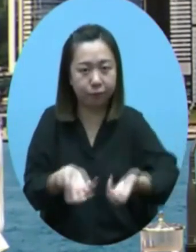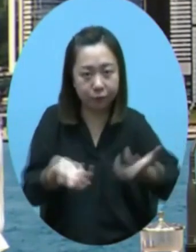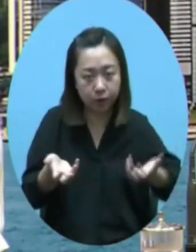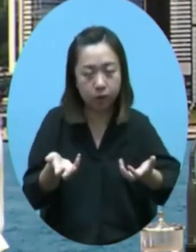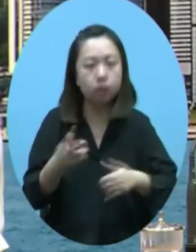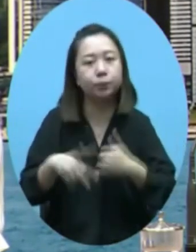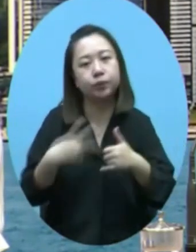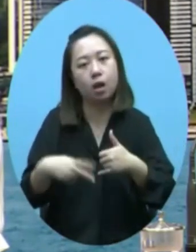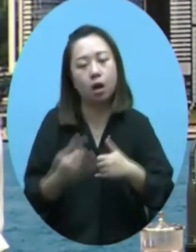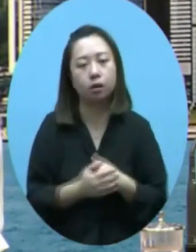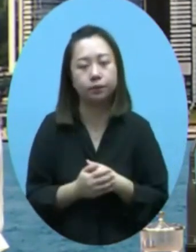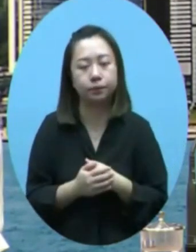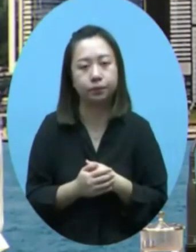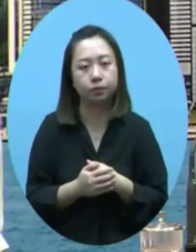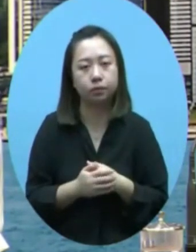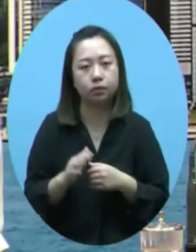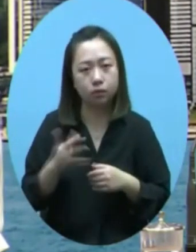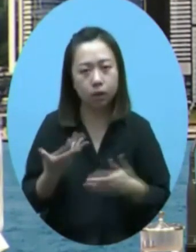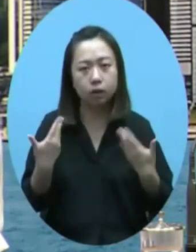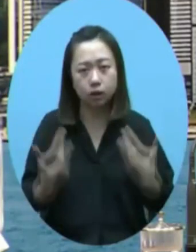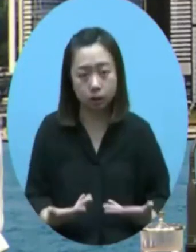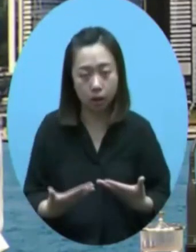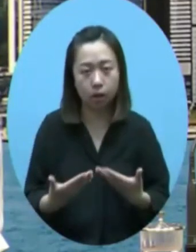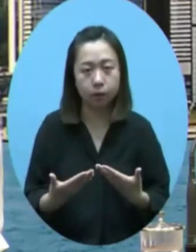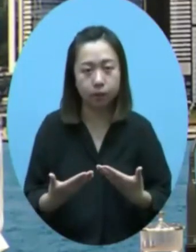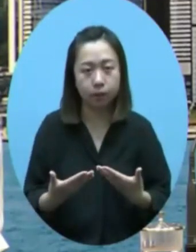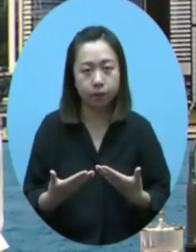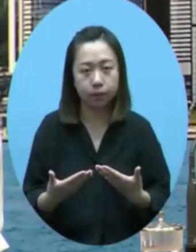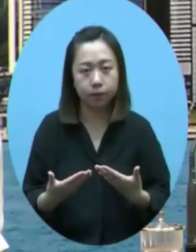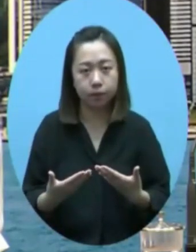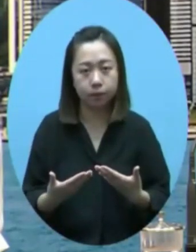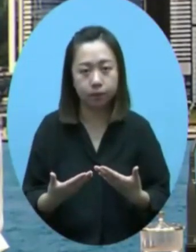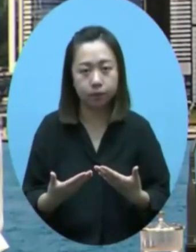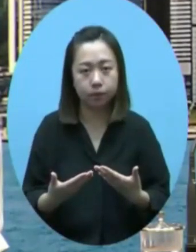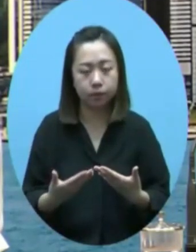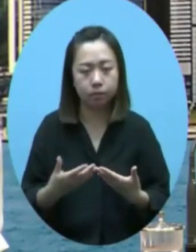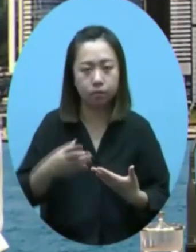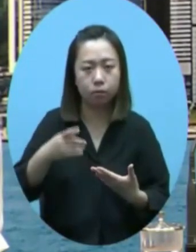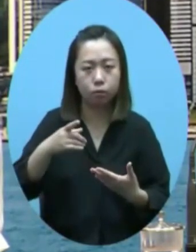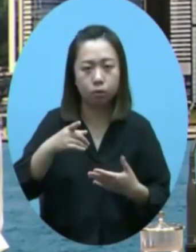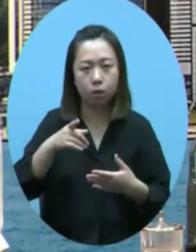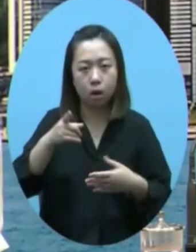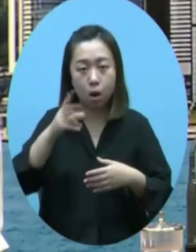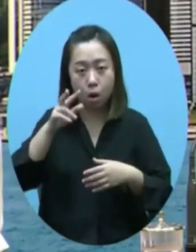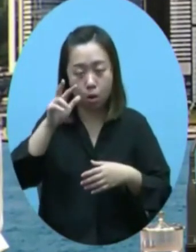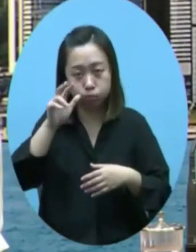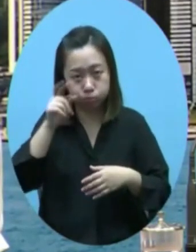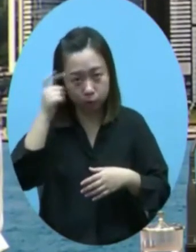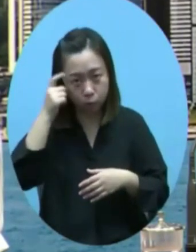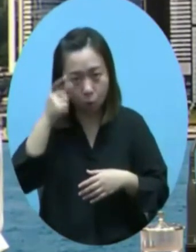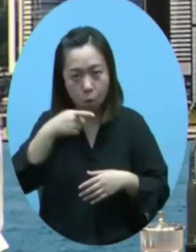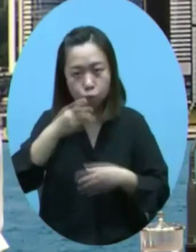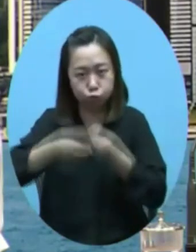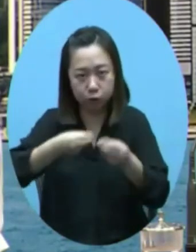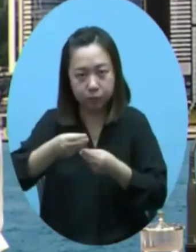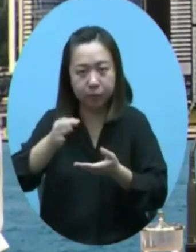place them in isolation wards for checking. But this time, since some cases had a